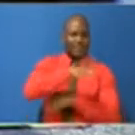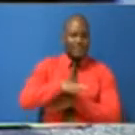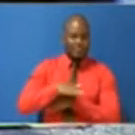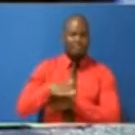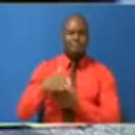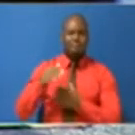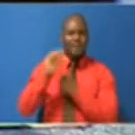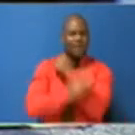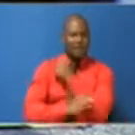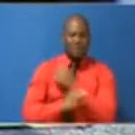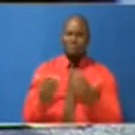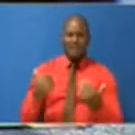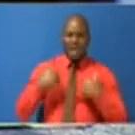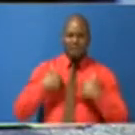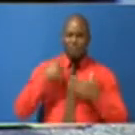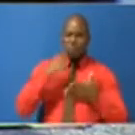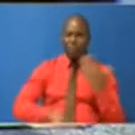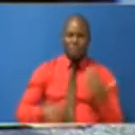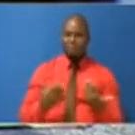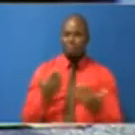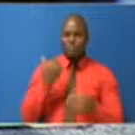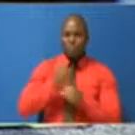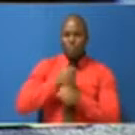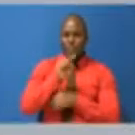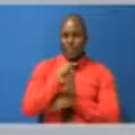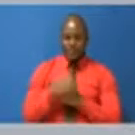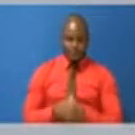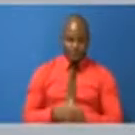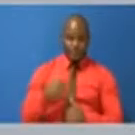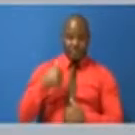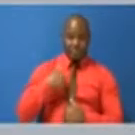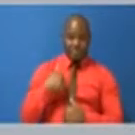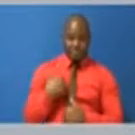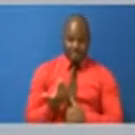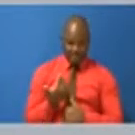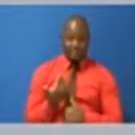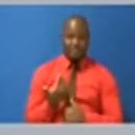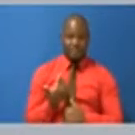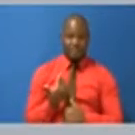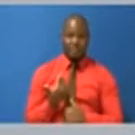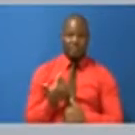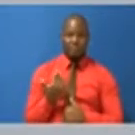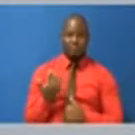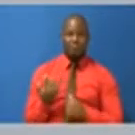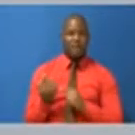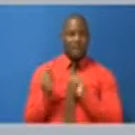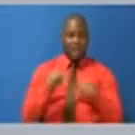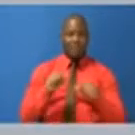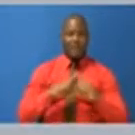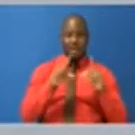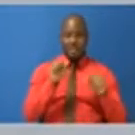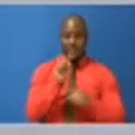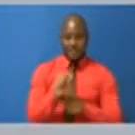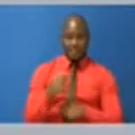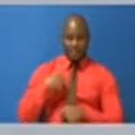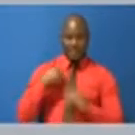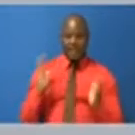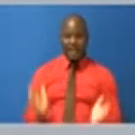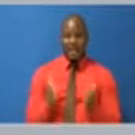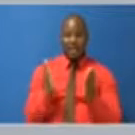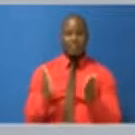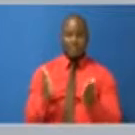the borders of this country don't we have what it takes to do that i was i was to come to that but i'm saying i'll